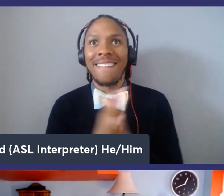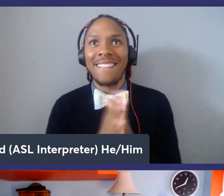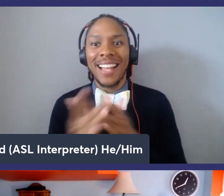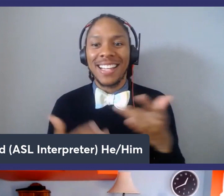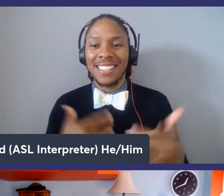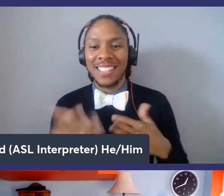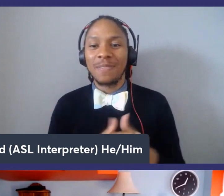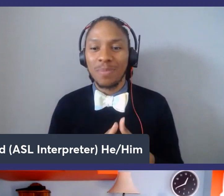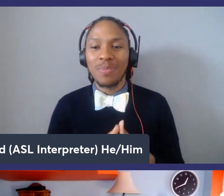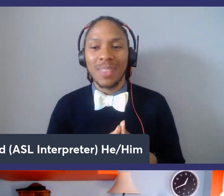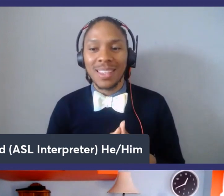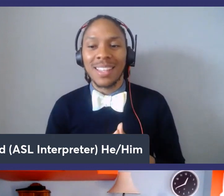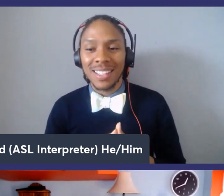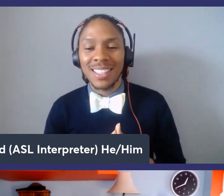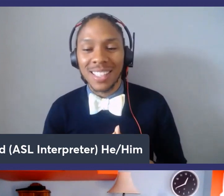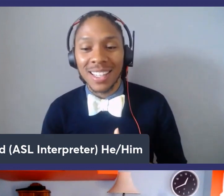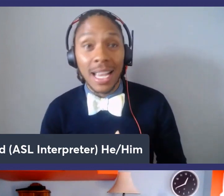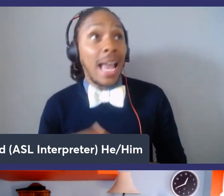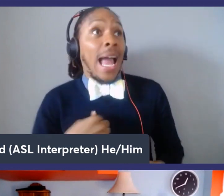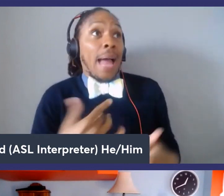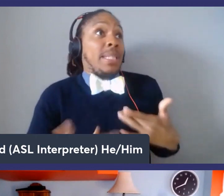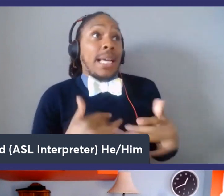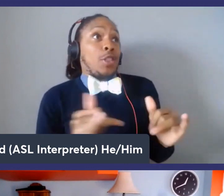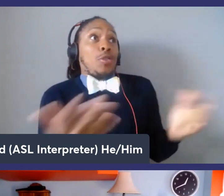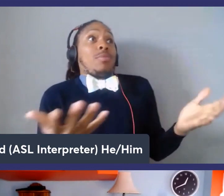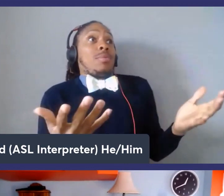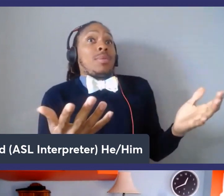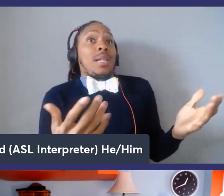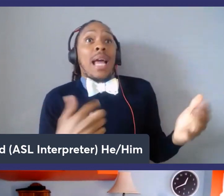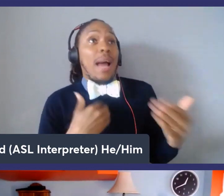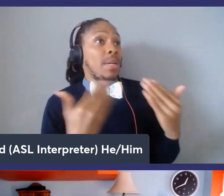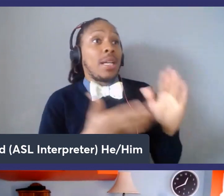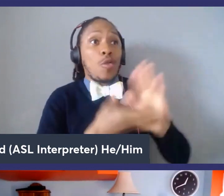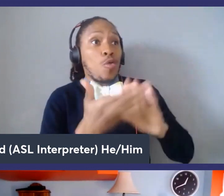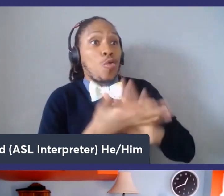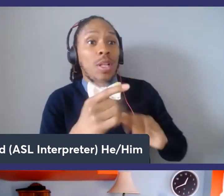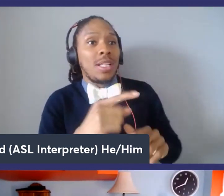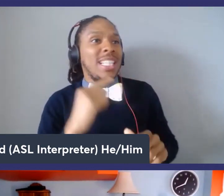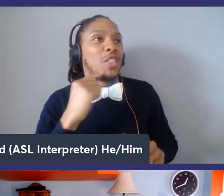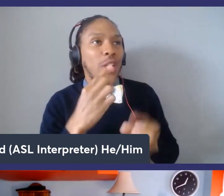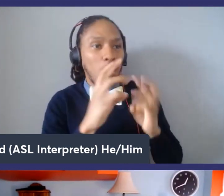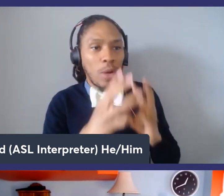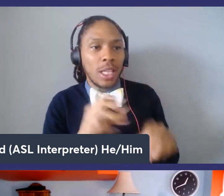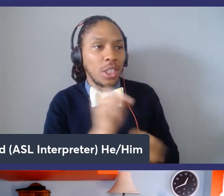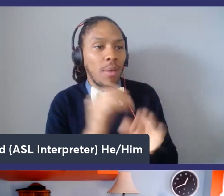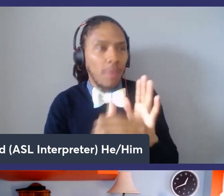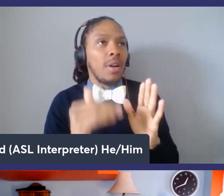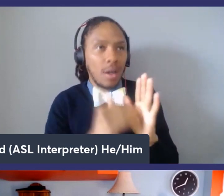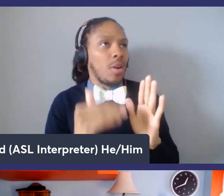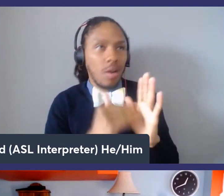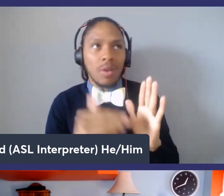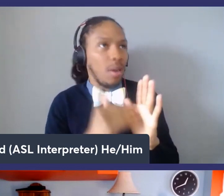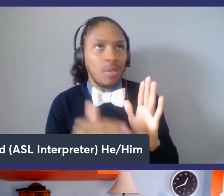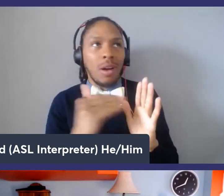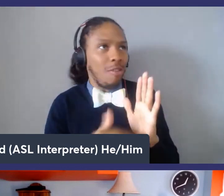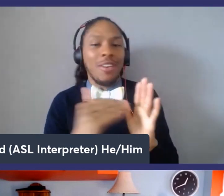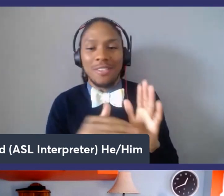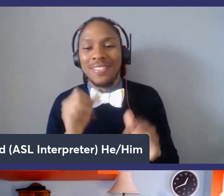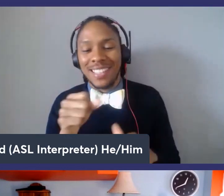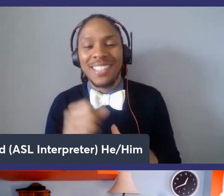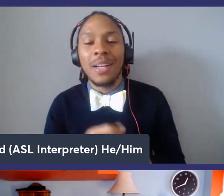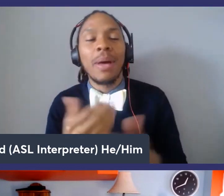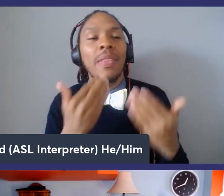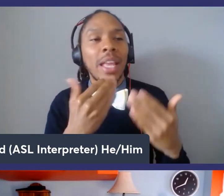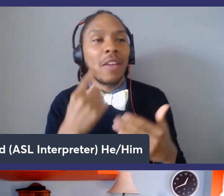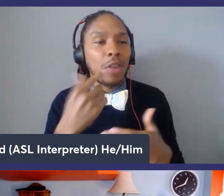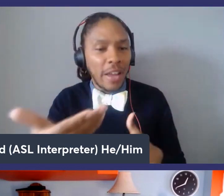I hope so. I'm excited. I'm just going to keep running this like extreme weather job over and over again. But Yeah. thank you for